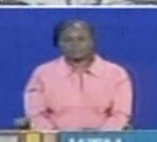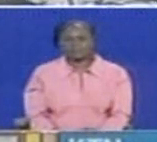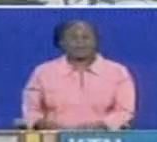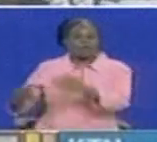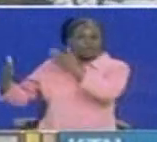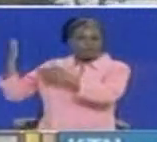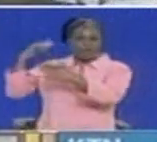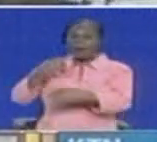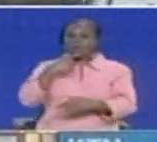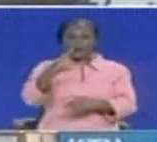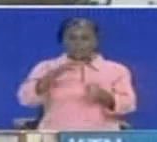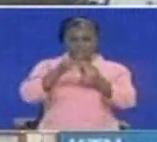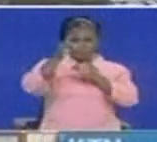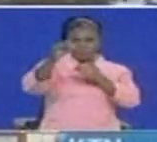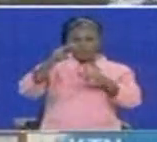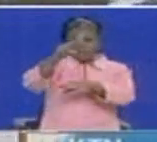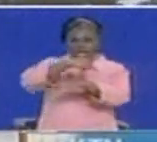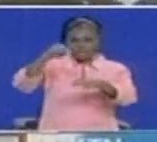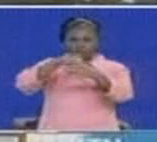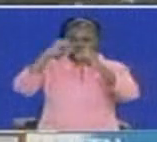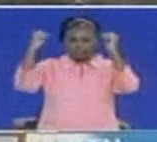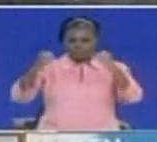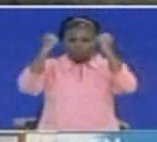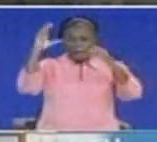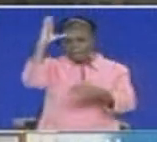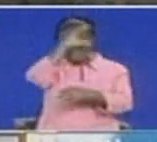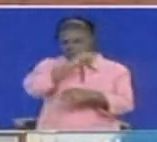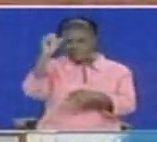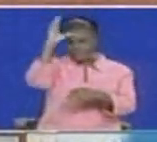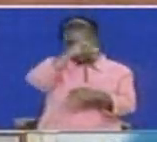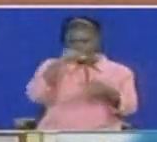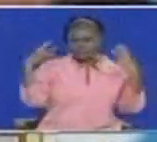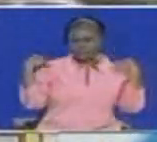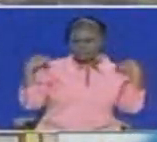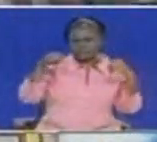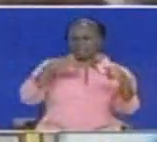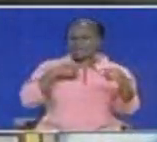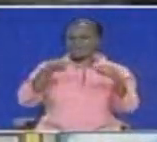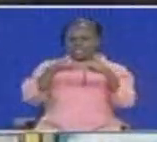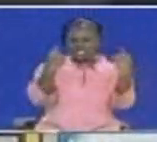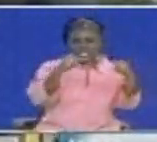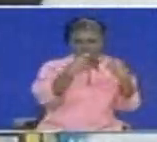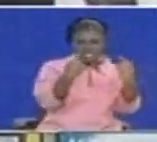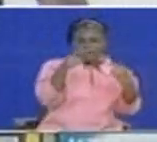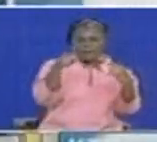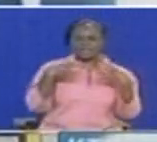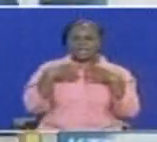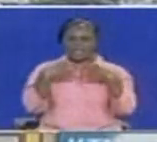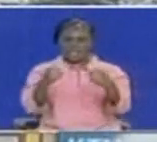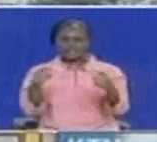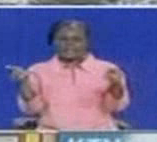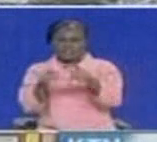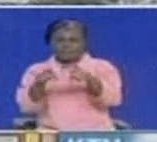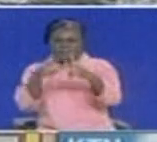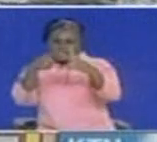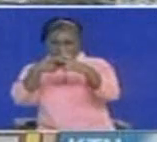Former 100 meters national champion Steven Barasa has been missing from the track for 1 year due to a groin injury, but his recovery coincided with the start